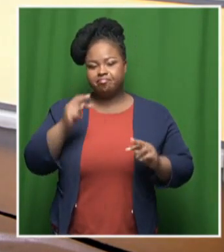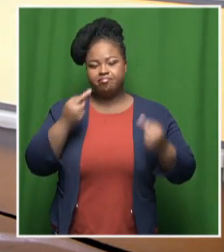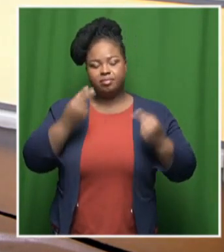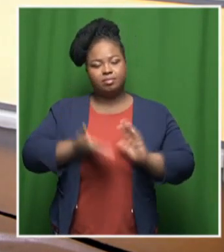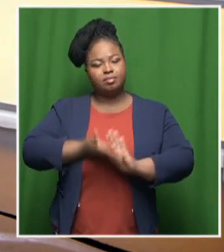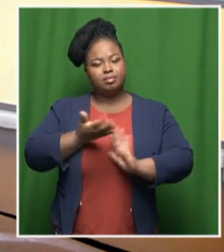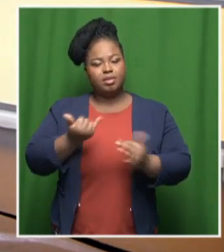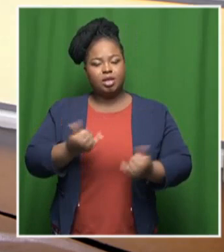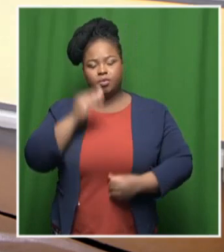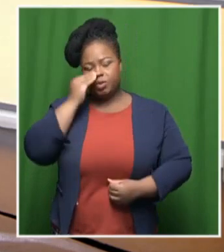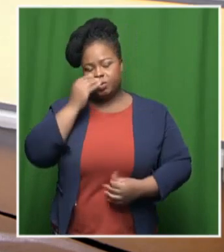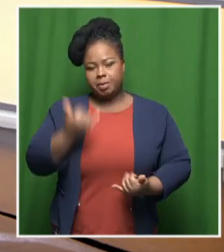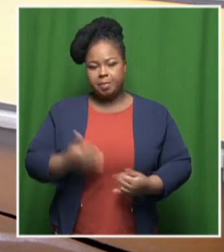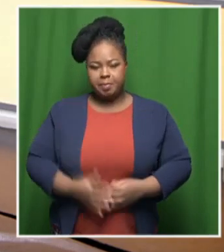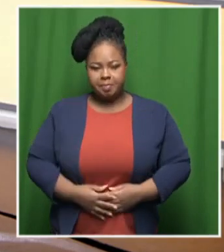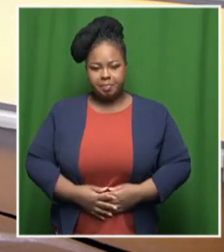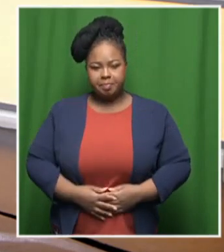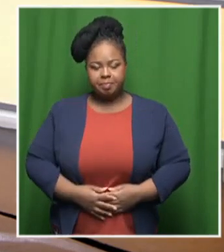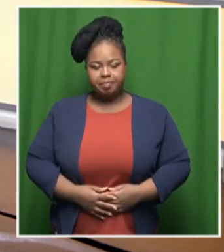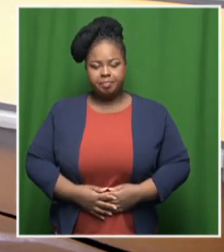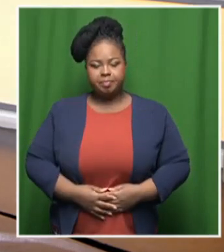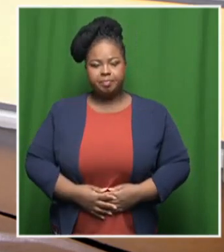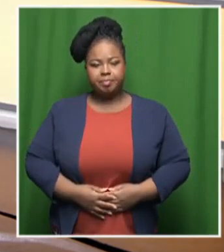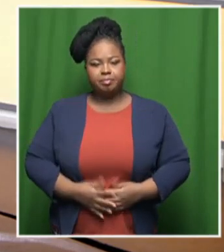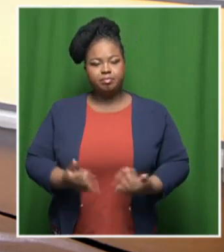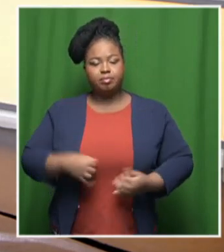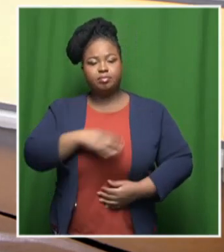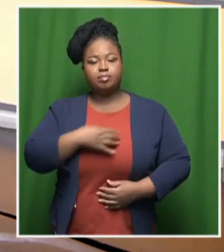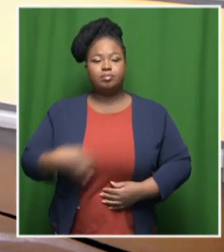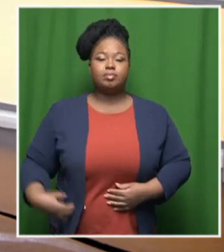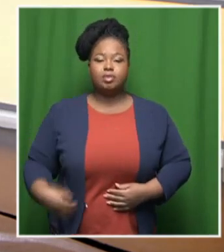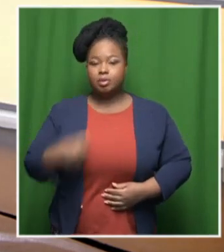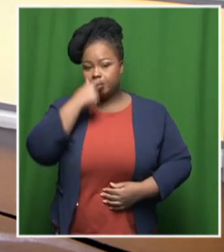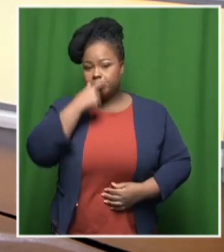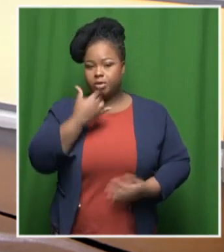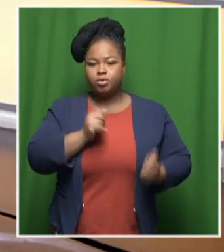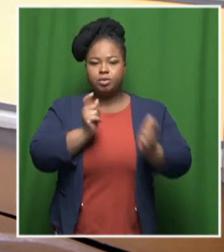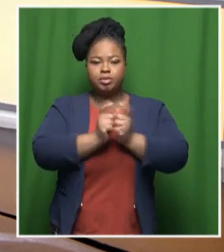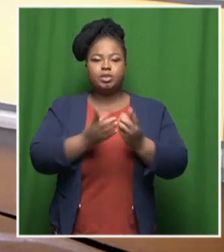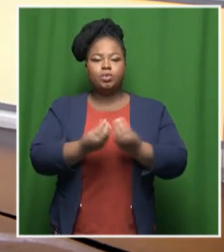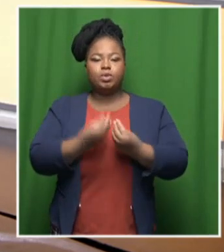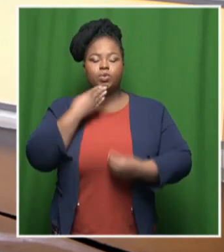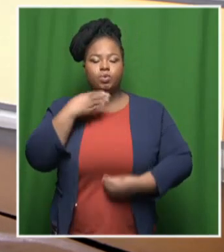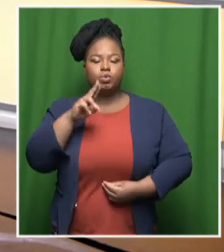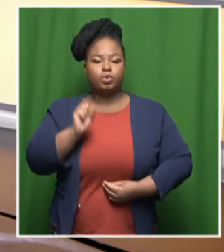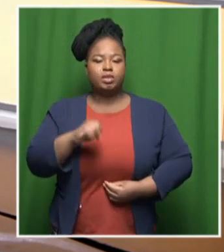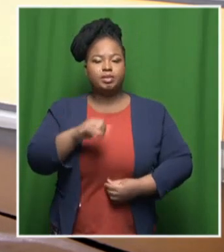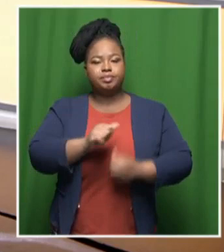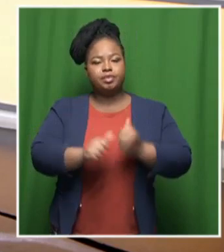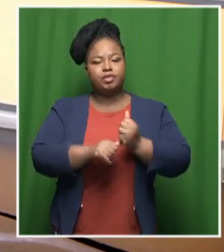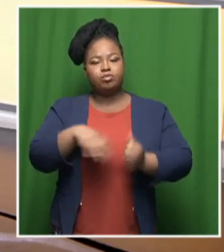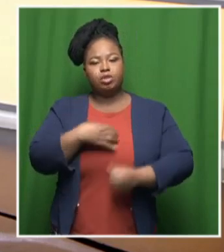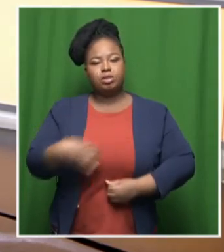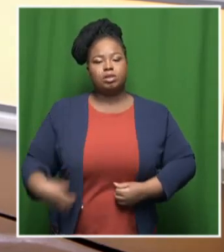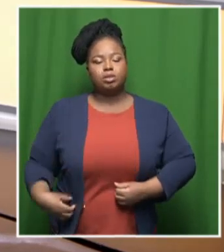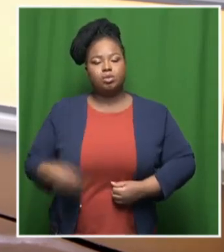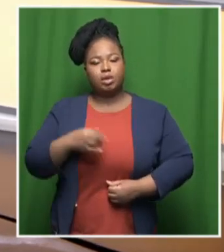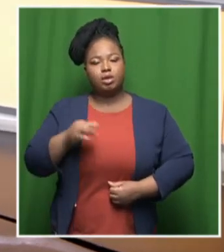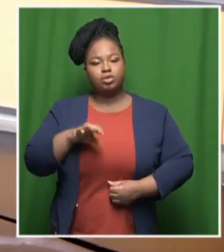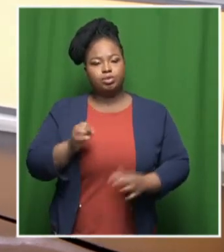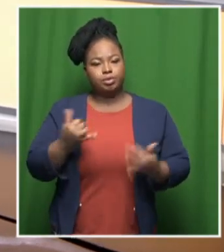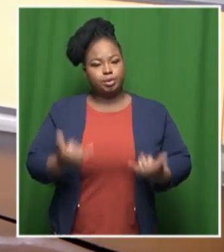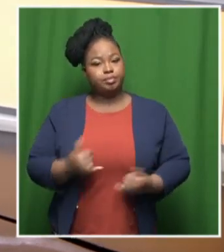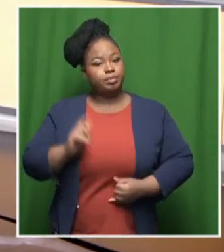update you with our news bulletin now at the top of the hour. President Cyril Ramaphosa will meet with US Vice President Kamala Harris today